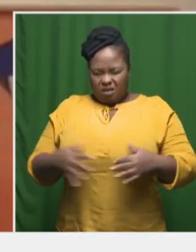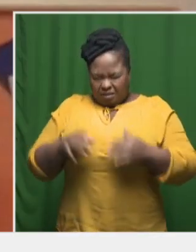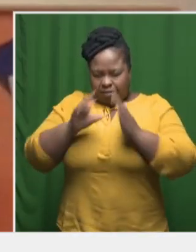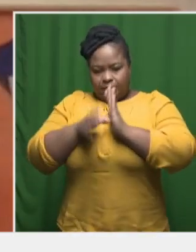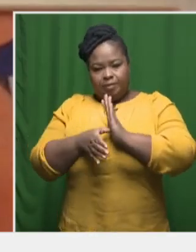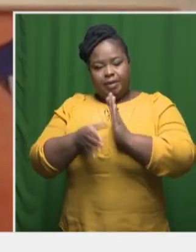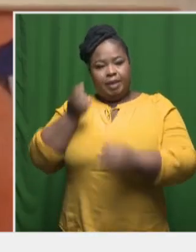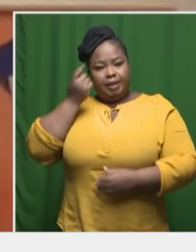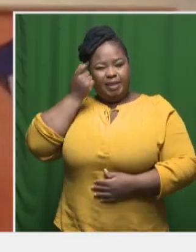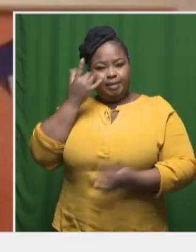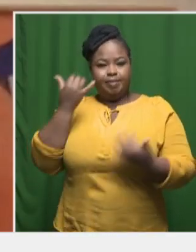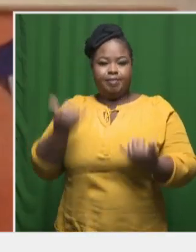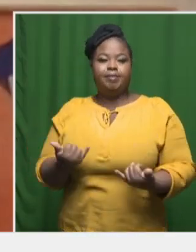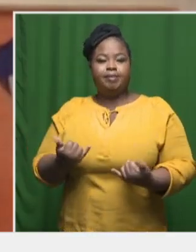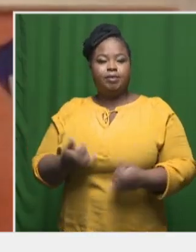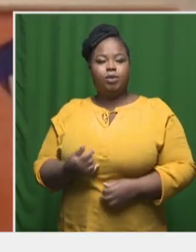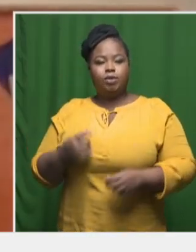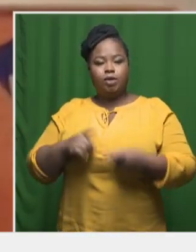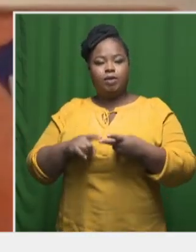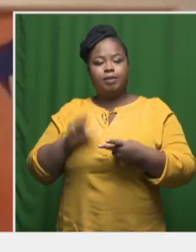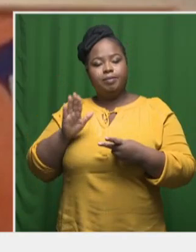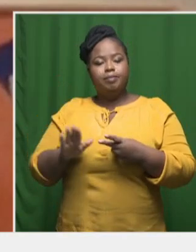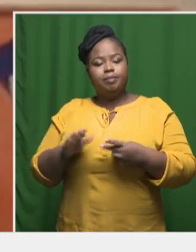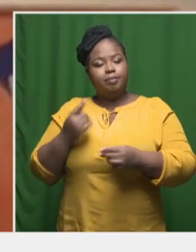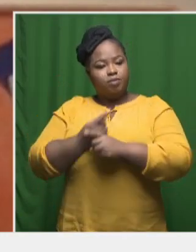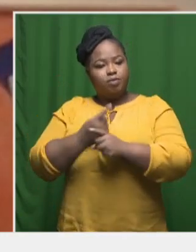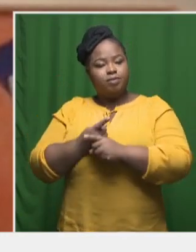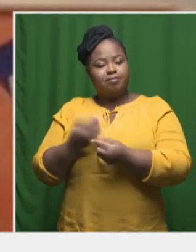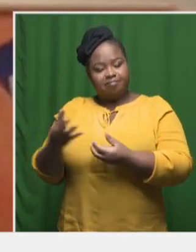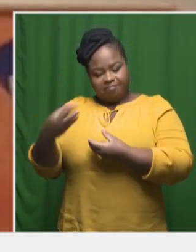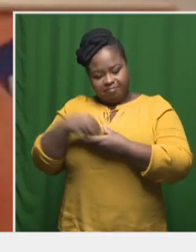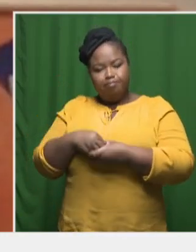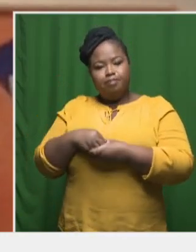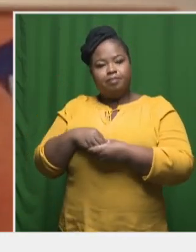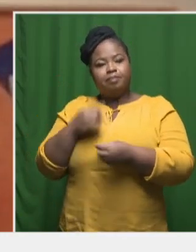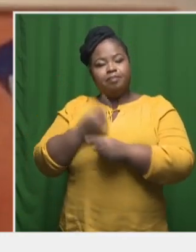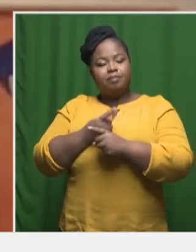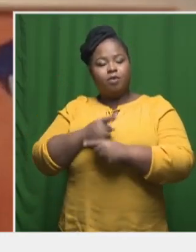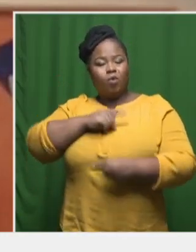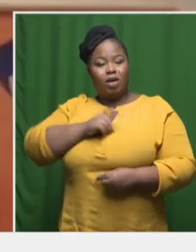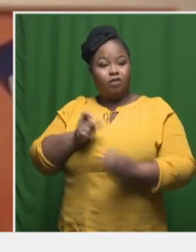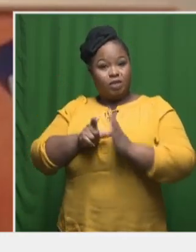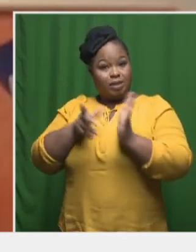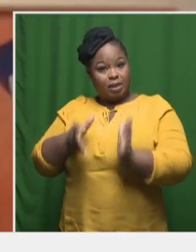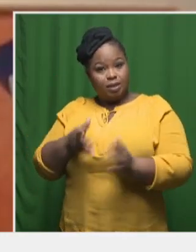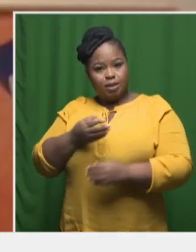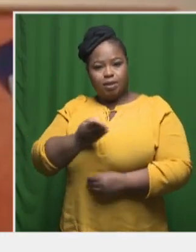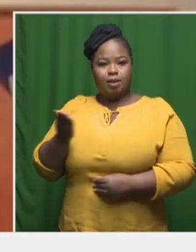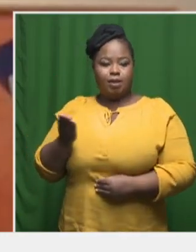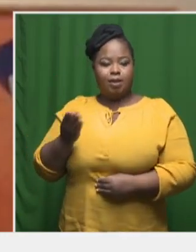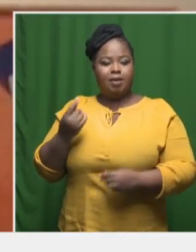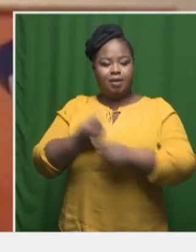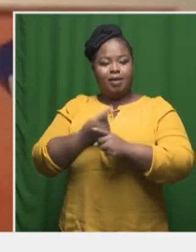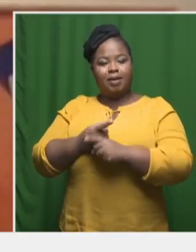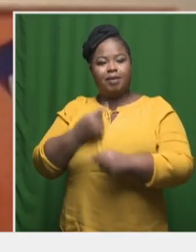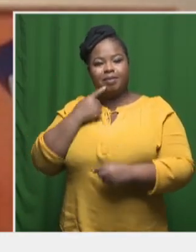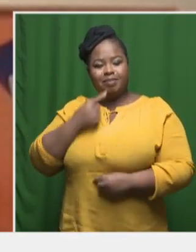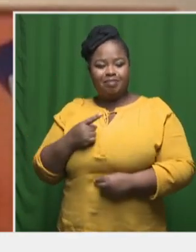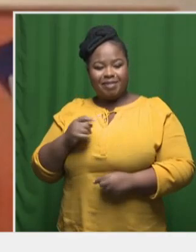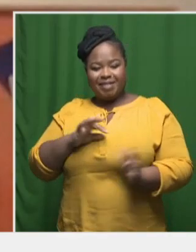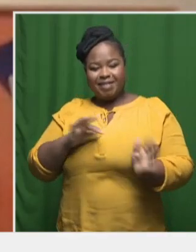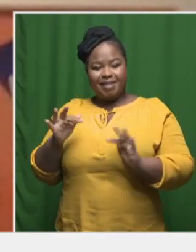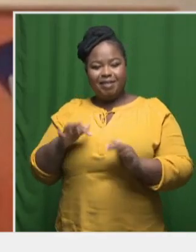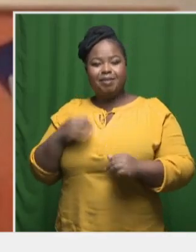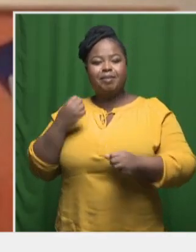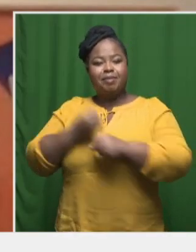understand that as much as we have been part of the problem, we can be part of the solution. So all designers are starting to look at how do we create